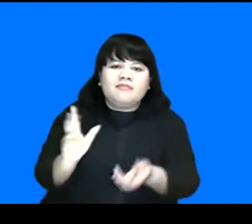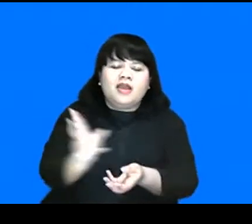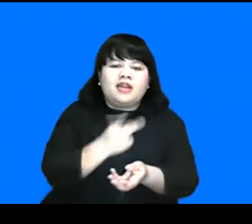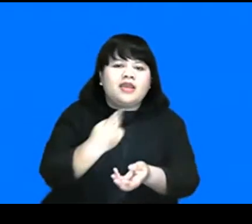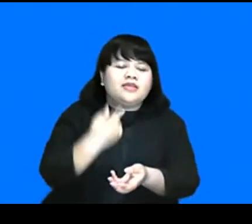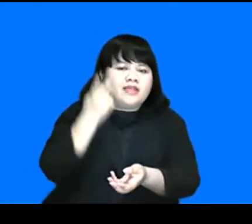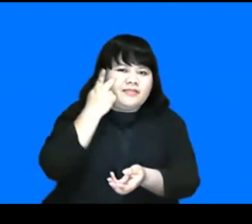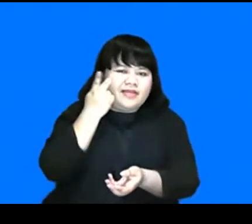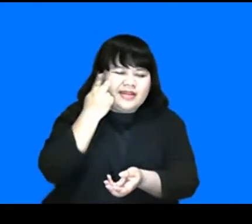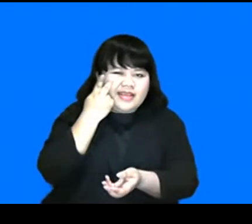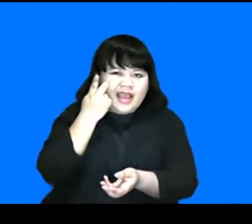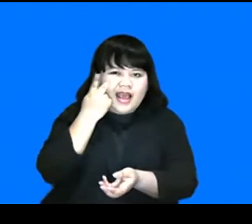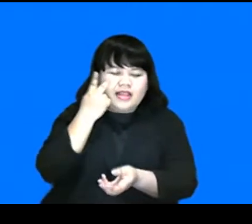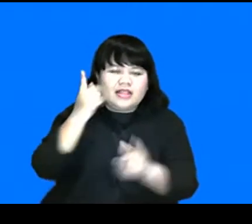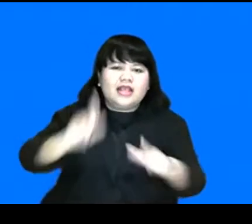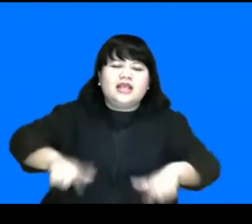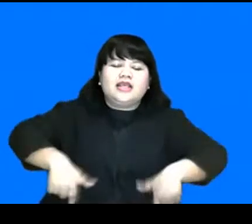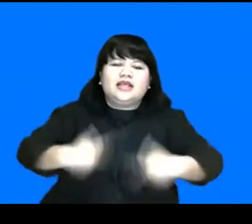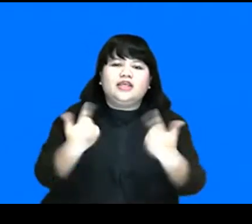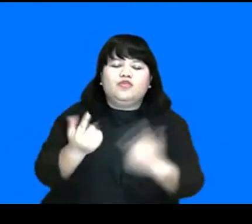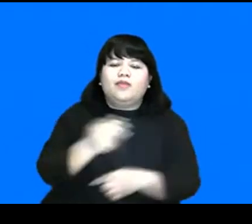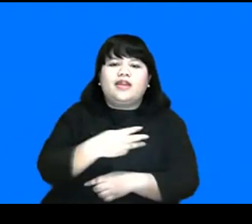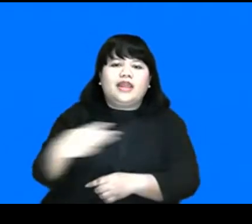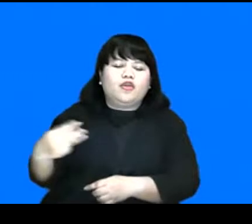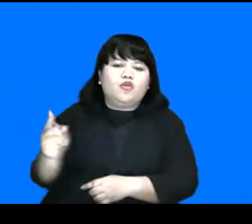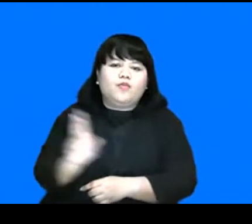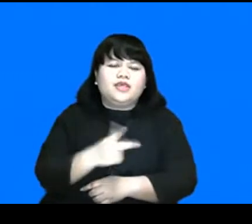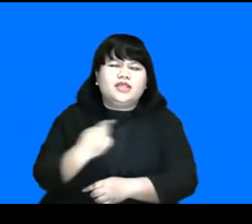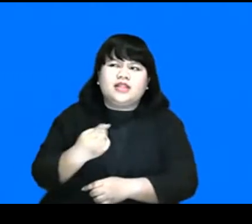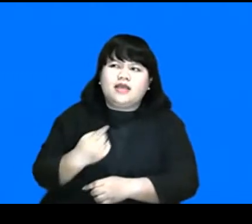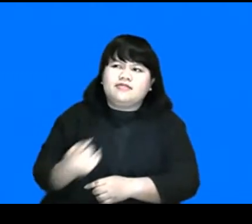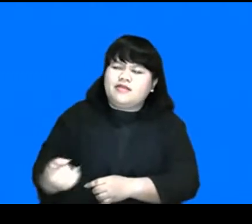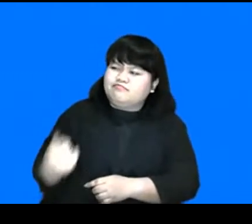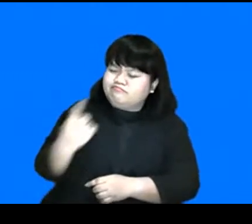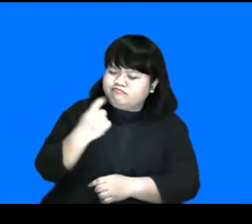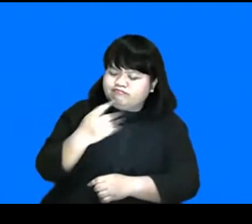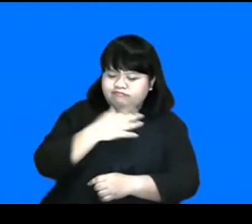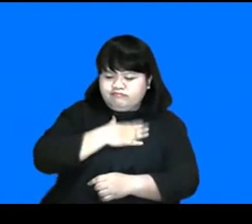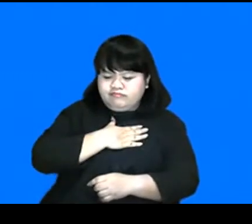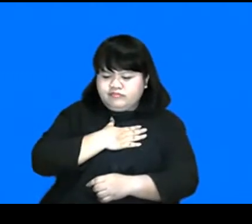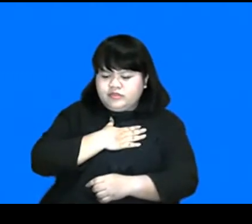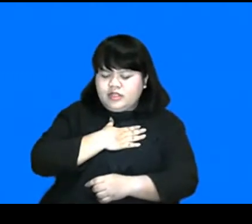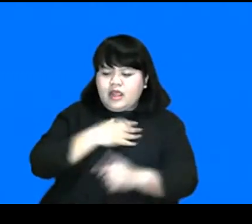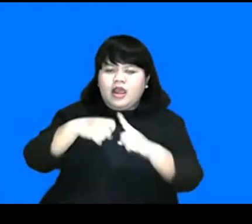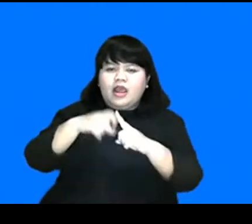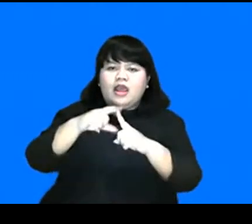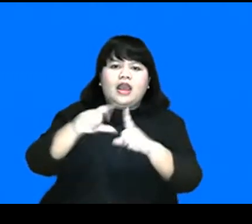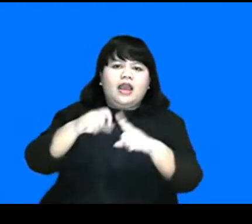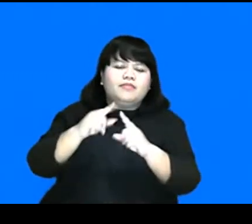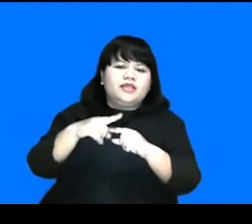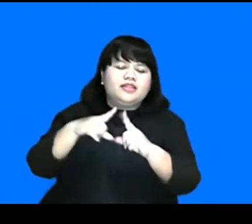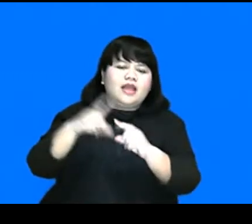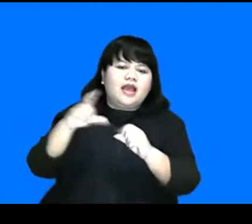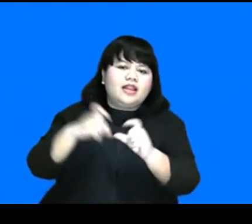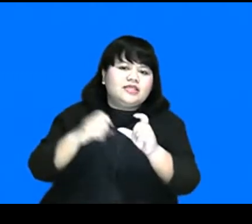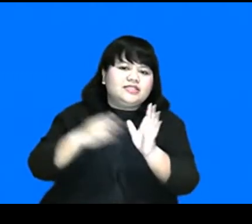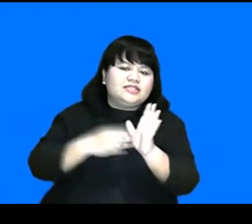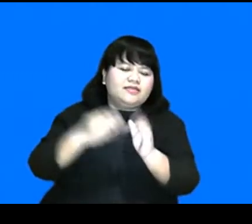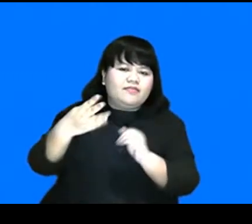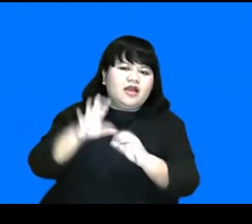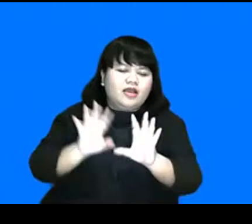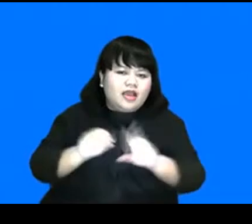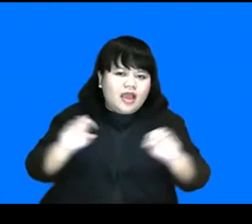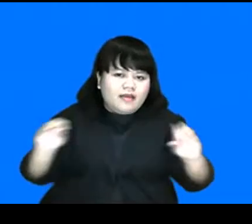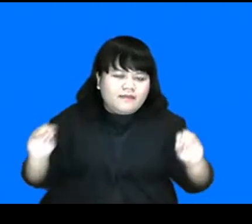lives and question that capitalism has not worked in the interests of women, in the interests of the poor.